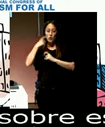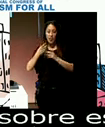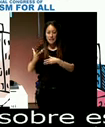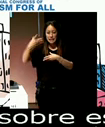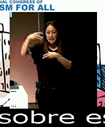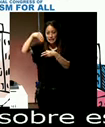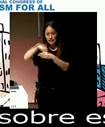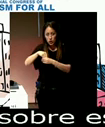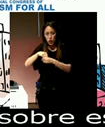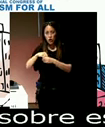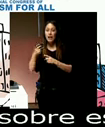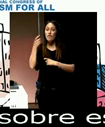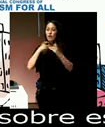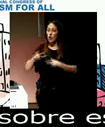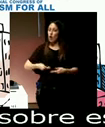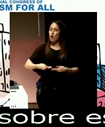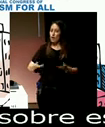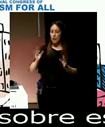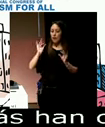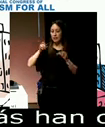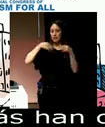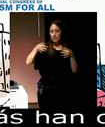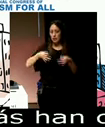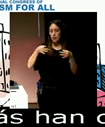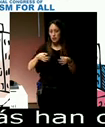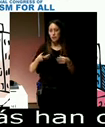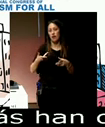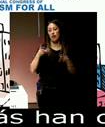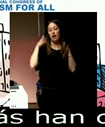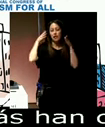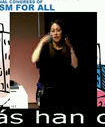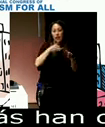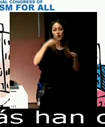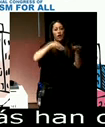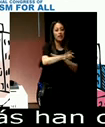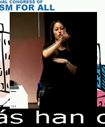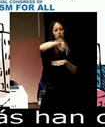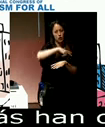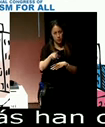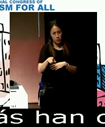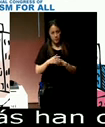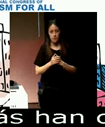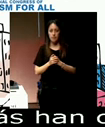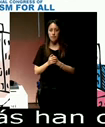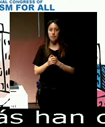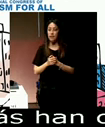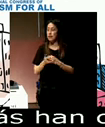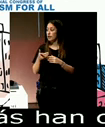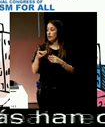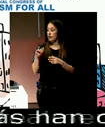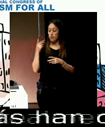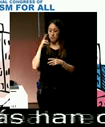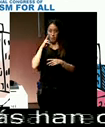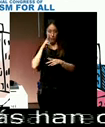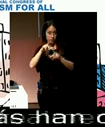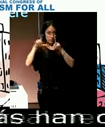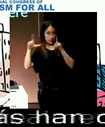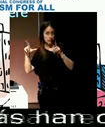include trustful, reliable information about the safety of these establishments. As you can see